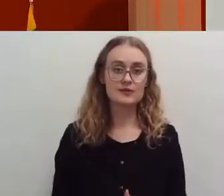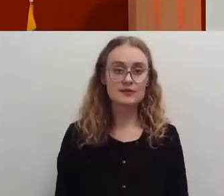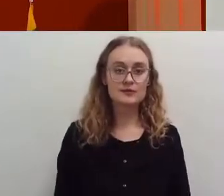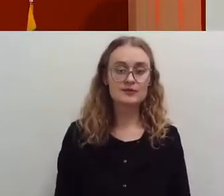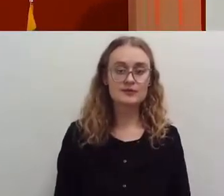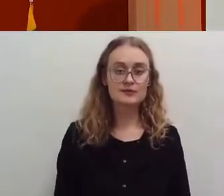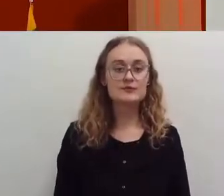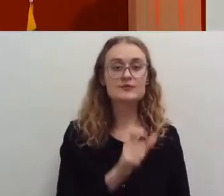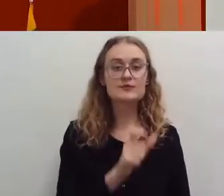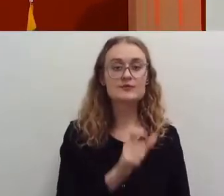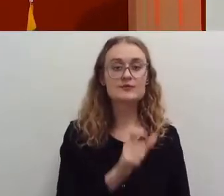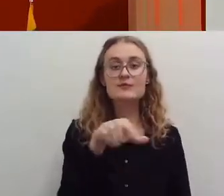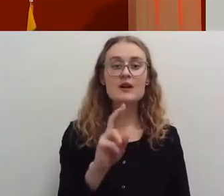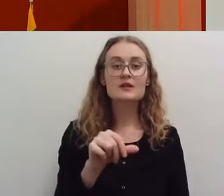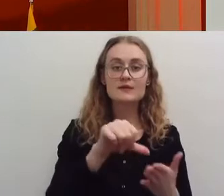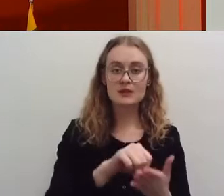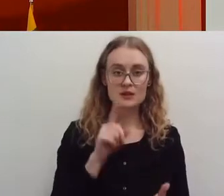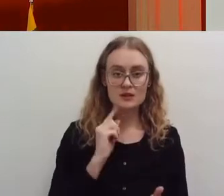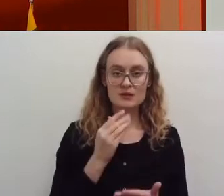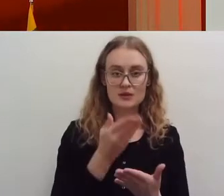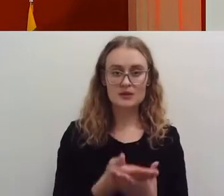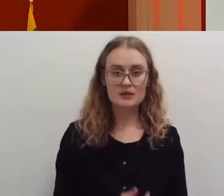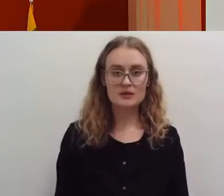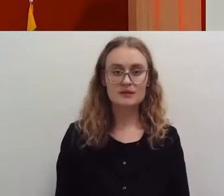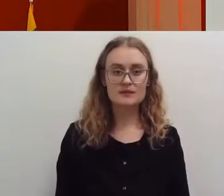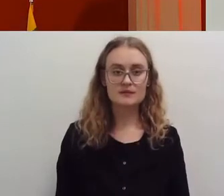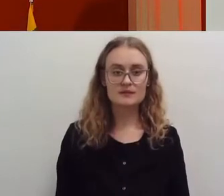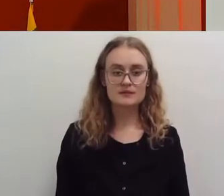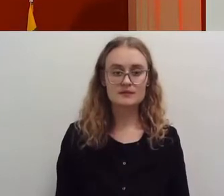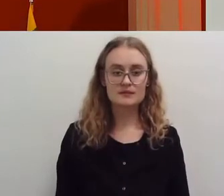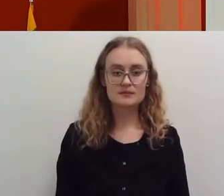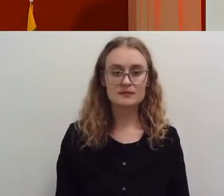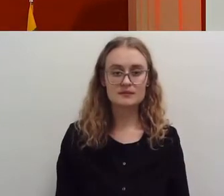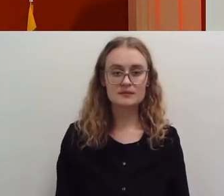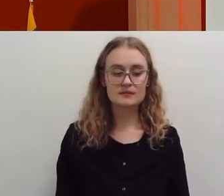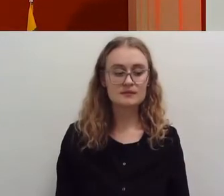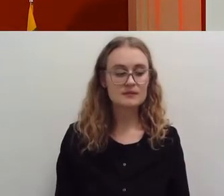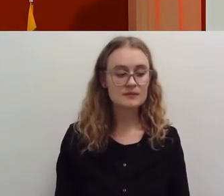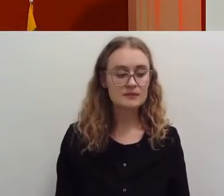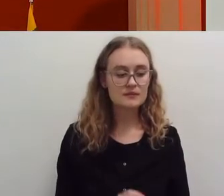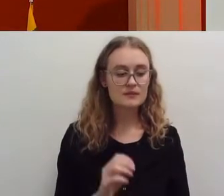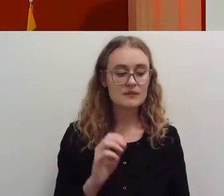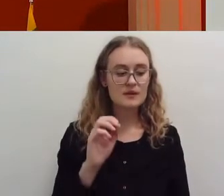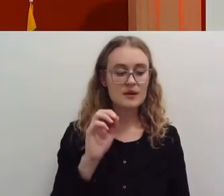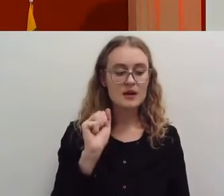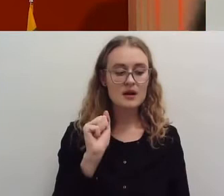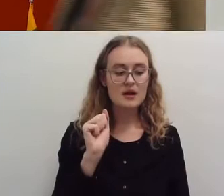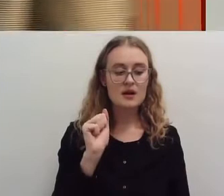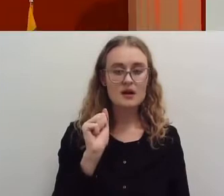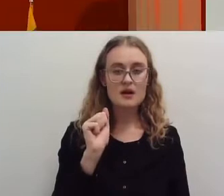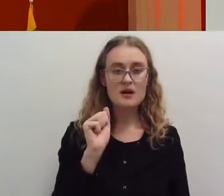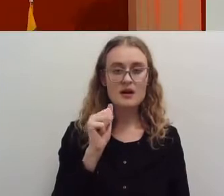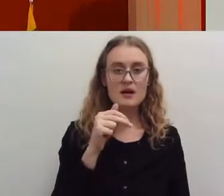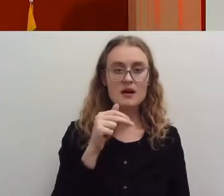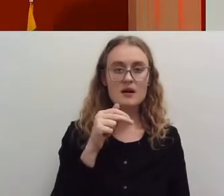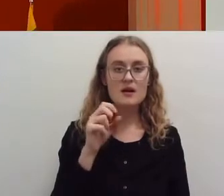on stage, we have Aiga Apse. Please take your seat. Welcome. Aiga is a senior social worker.